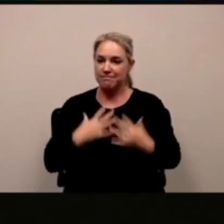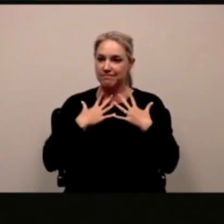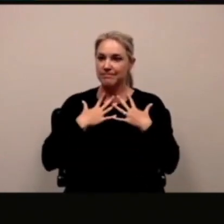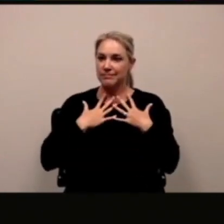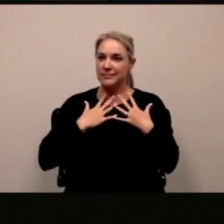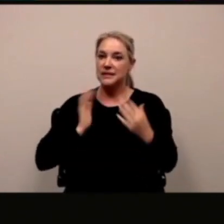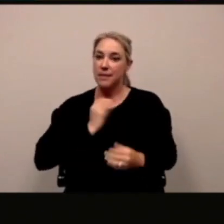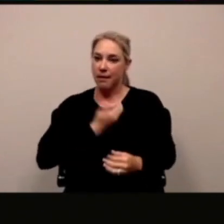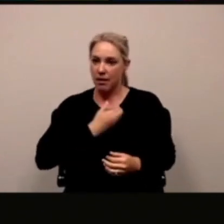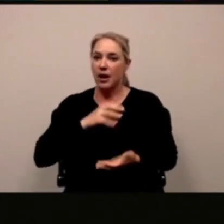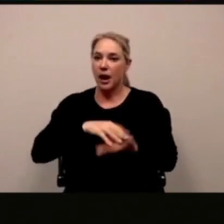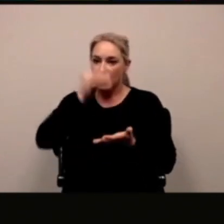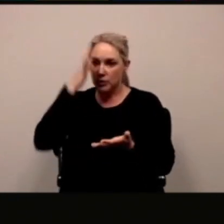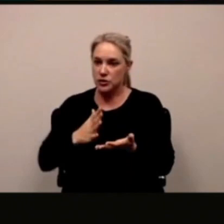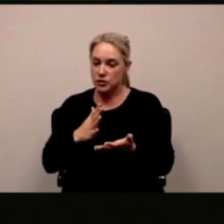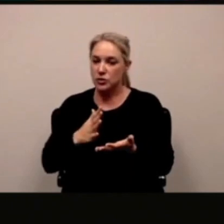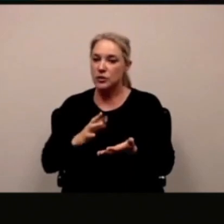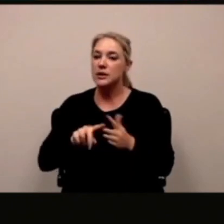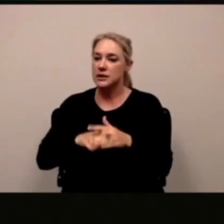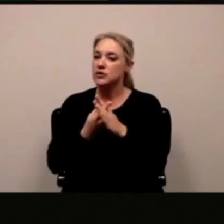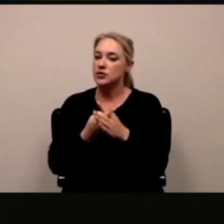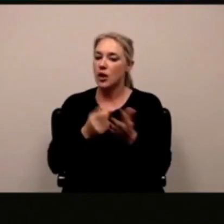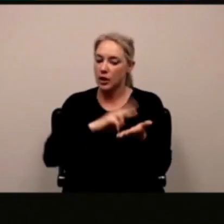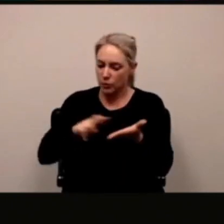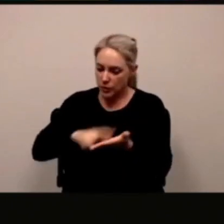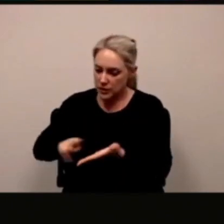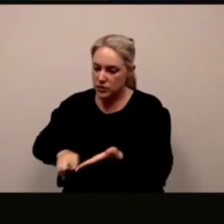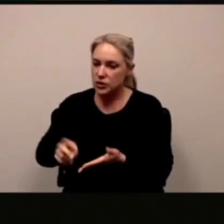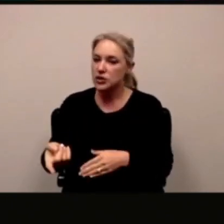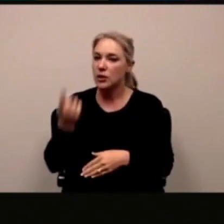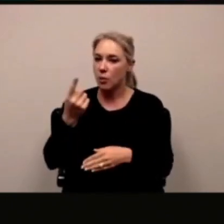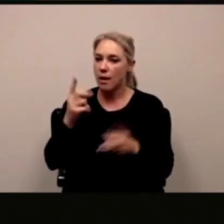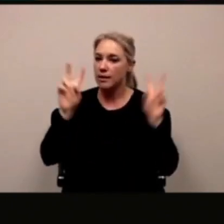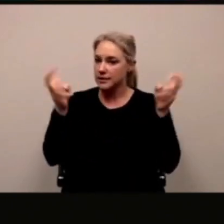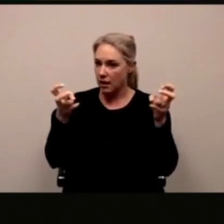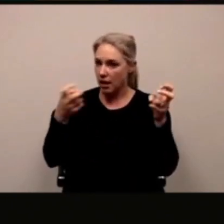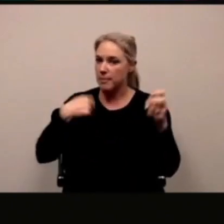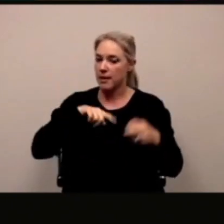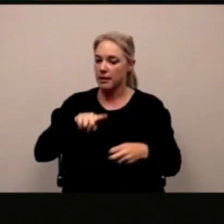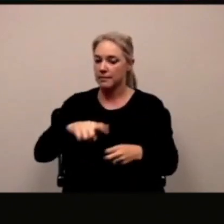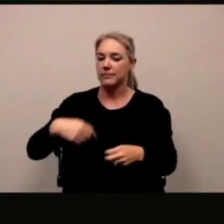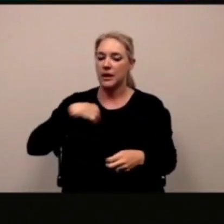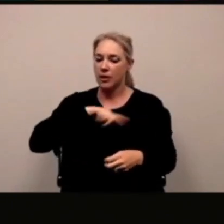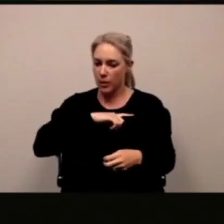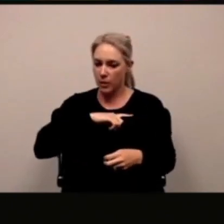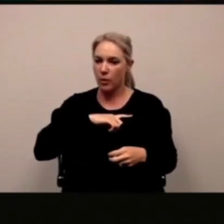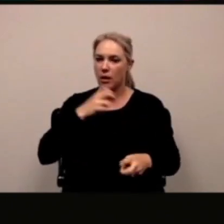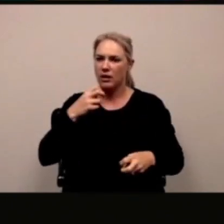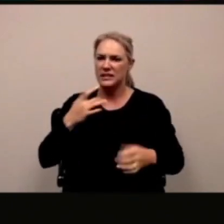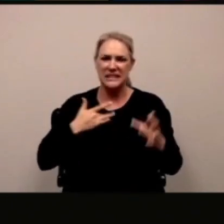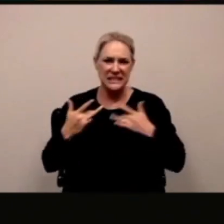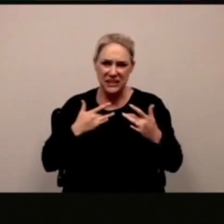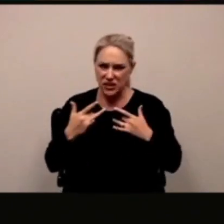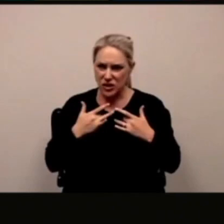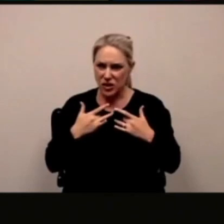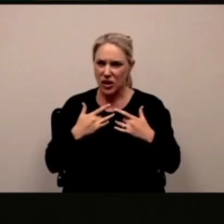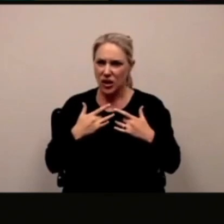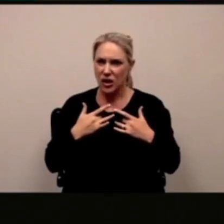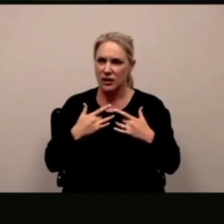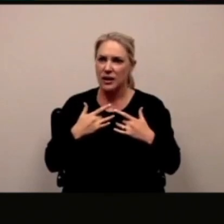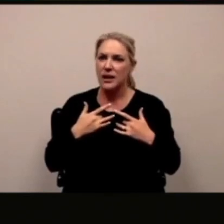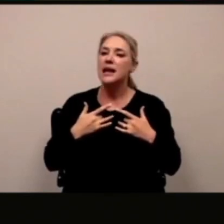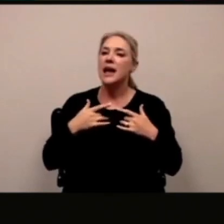research about one of the topics that they were concerned with. And then once they did the research, and we did this all through like a